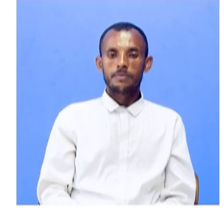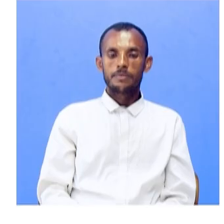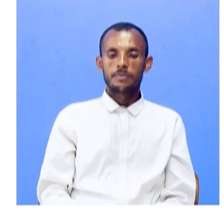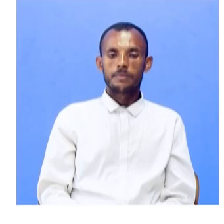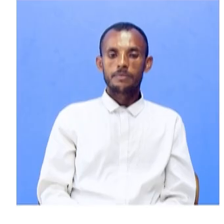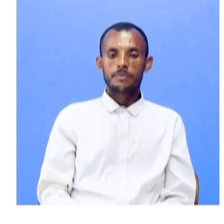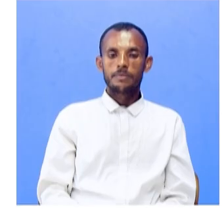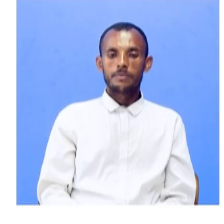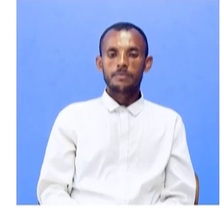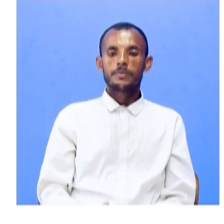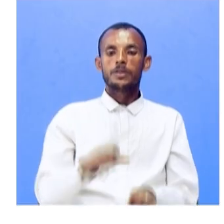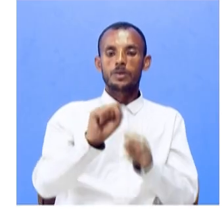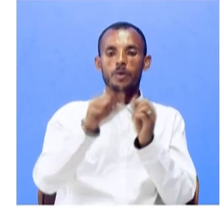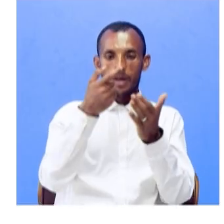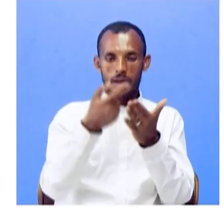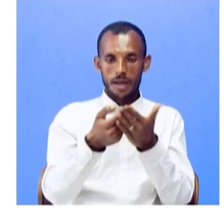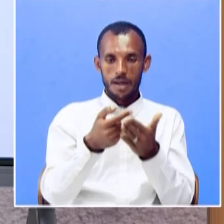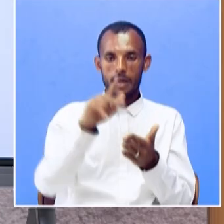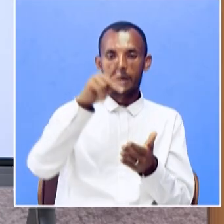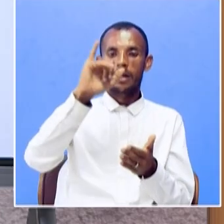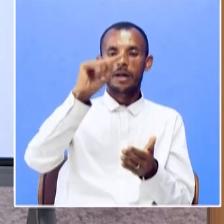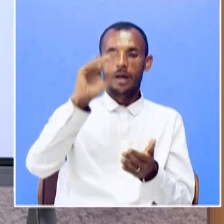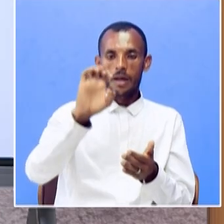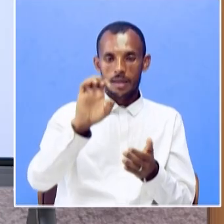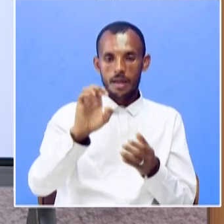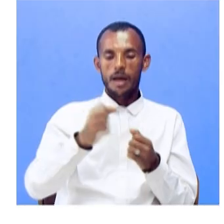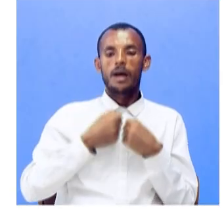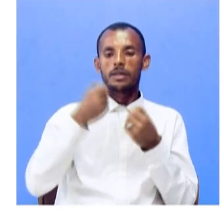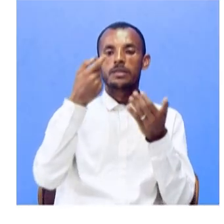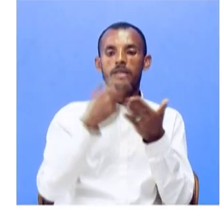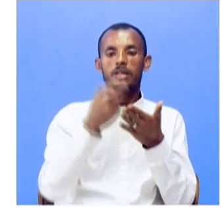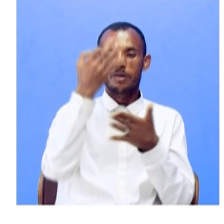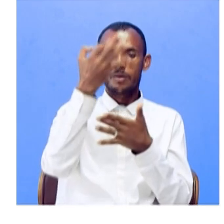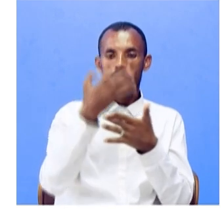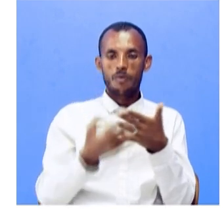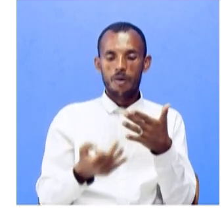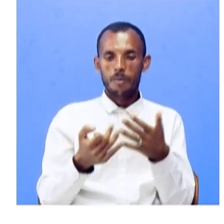congruent. So here kite has this form.